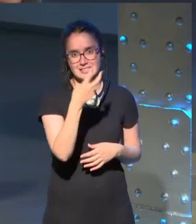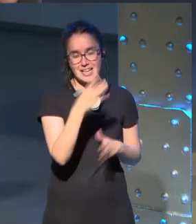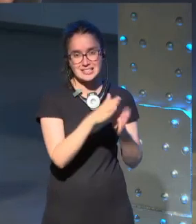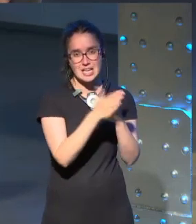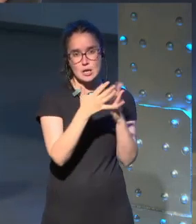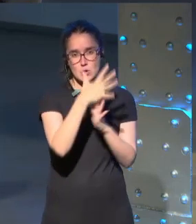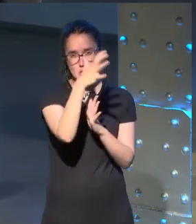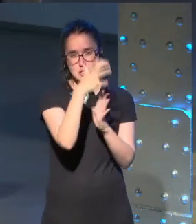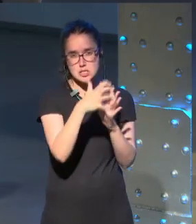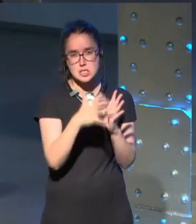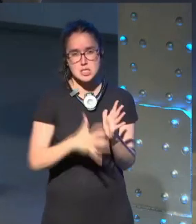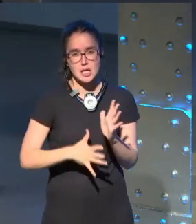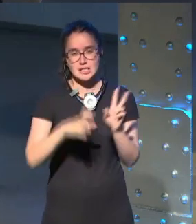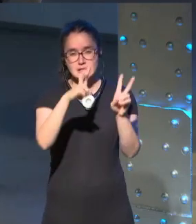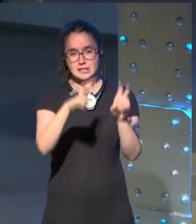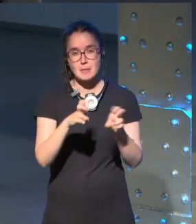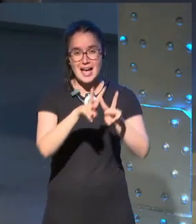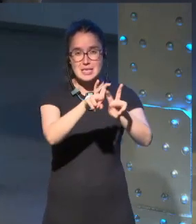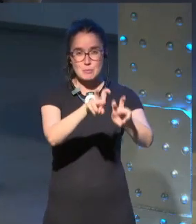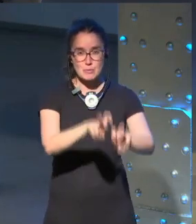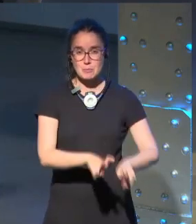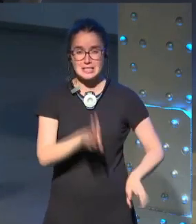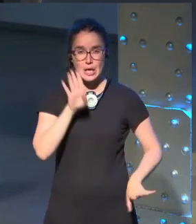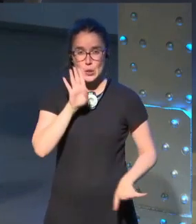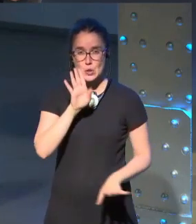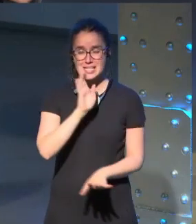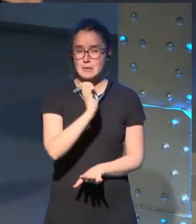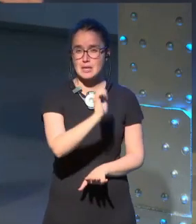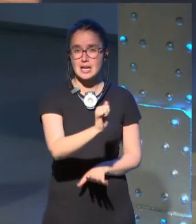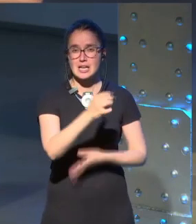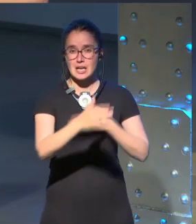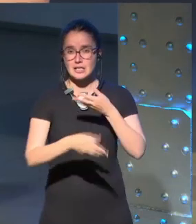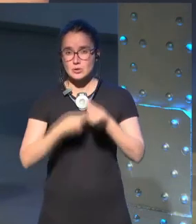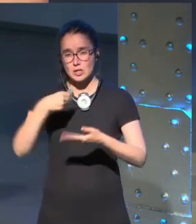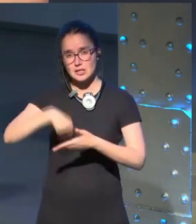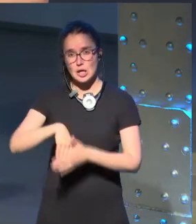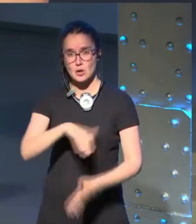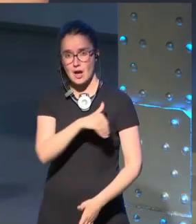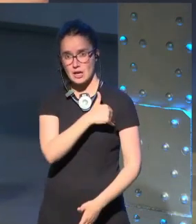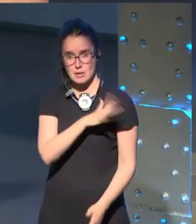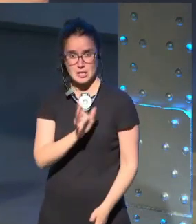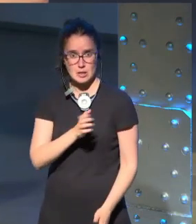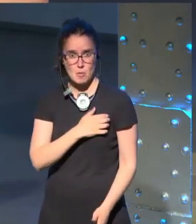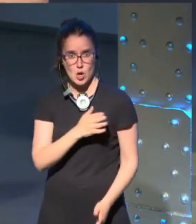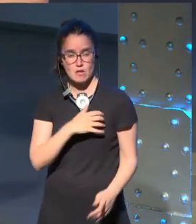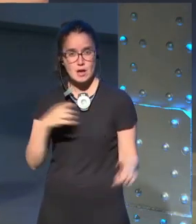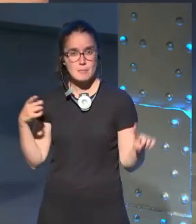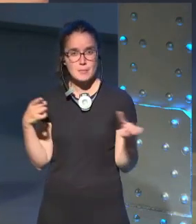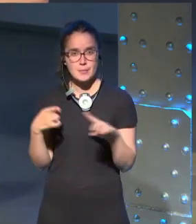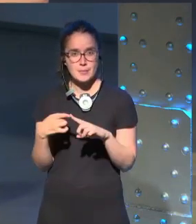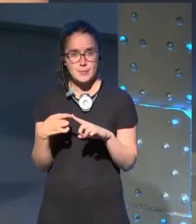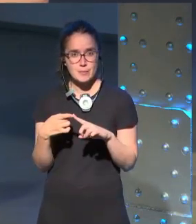criminal investigation, the kind of textbooks that are used in police academies to teach cops how to conduct investigations.